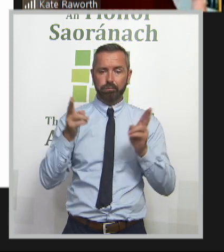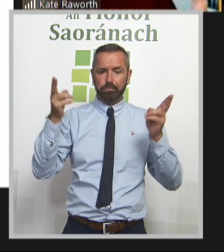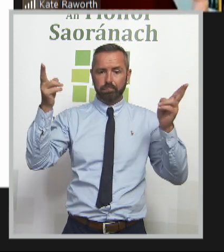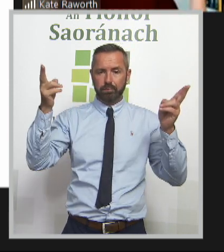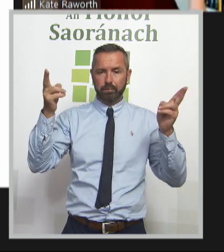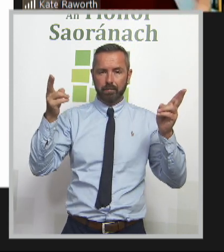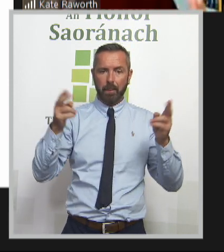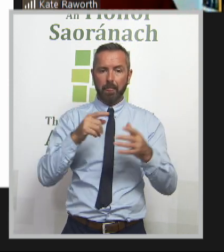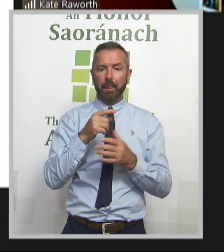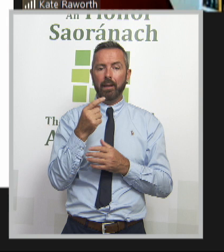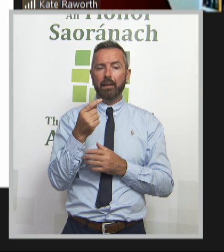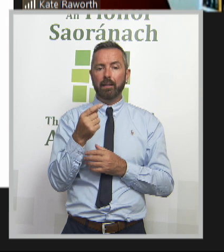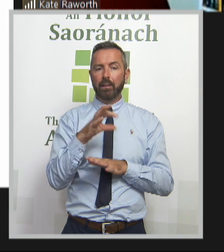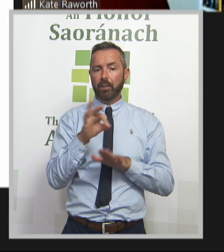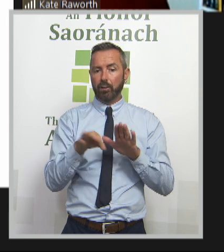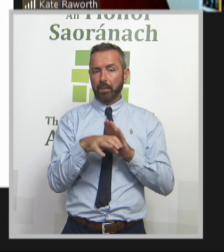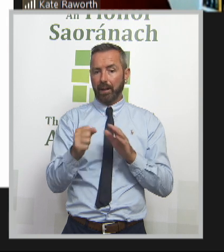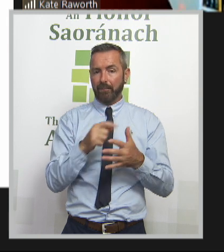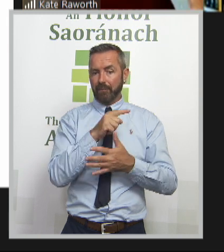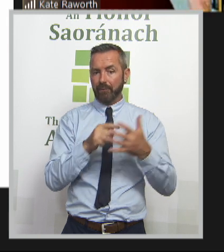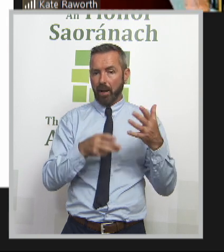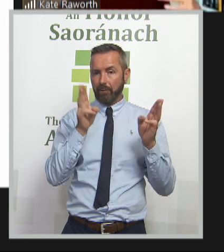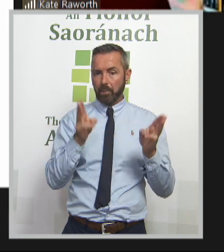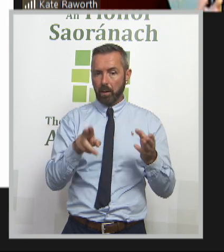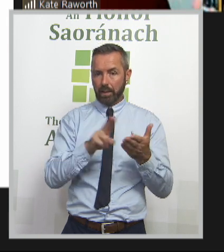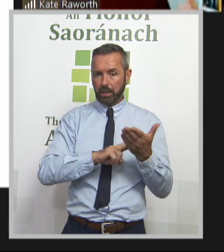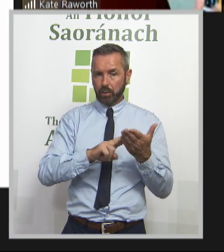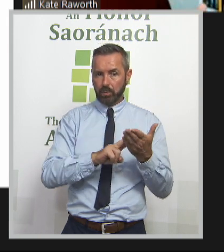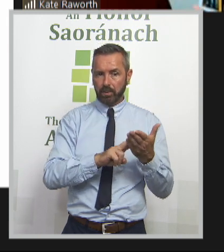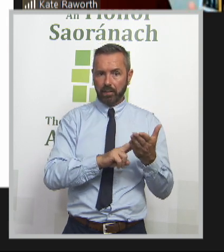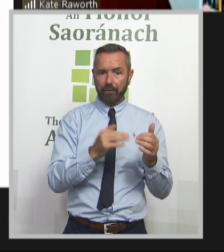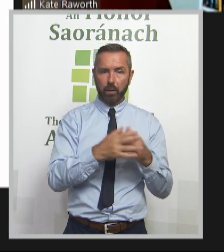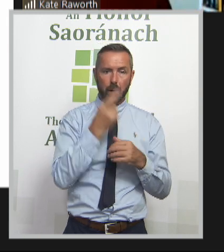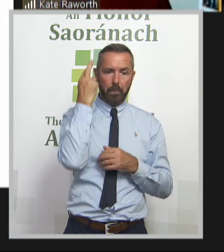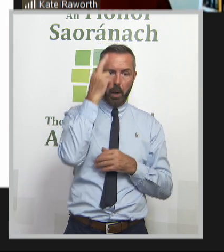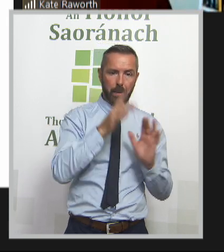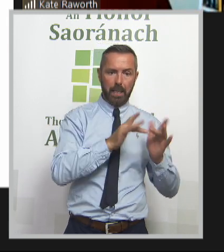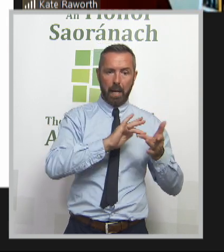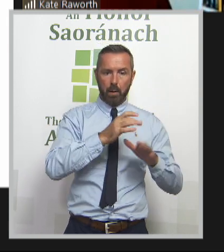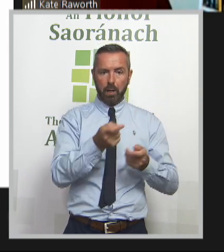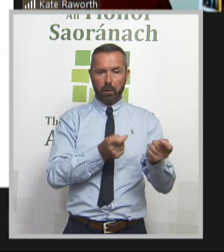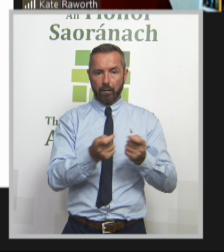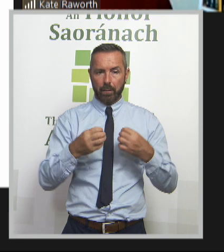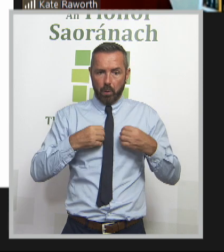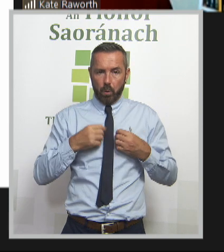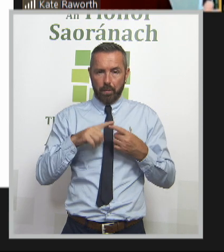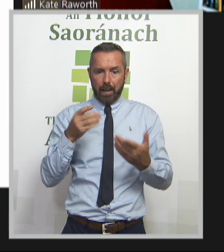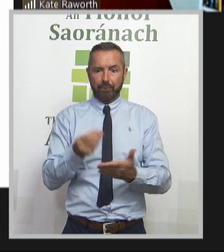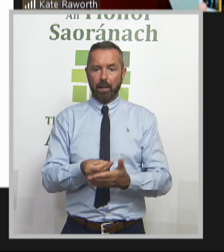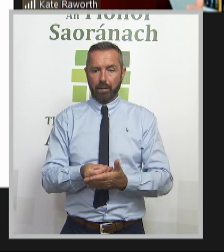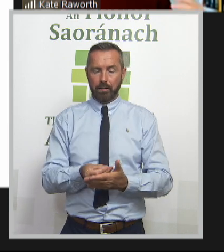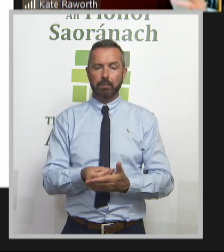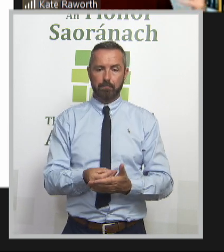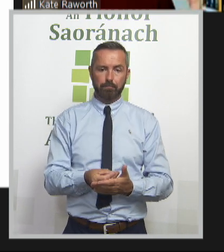five design traits of a place. It's purpose, networks, governance, ownership, and finance. And the question